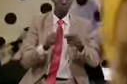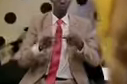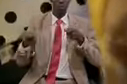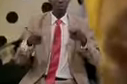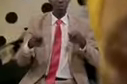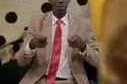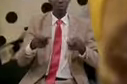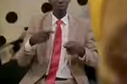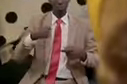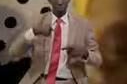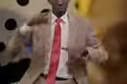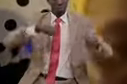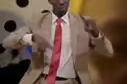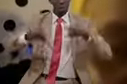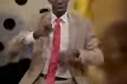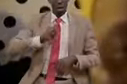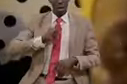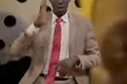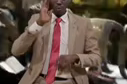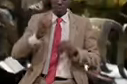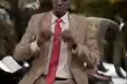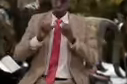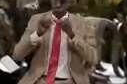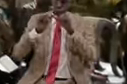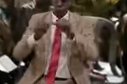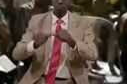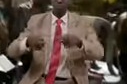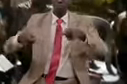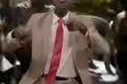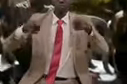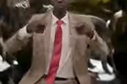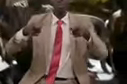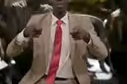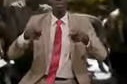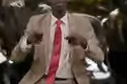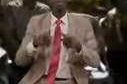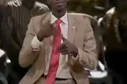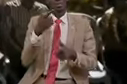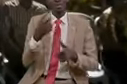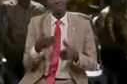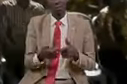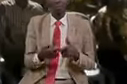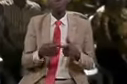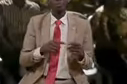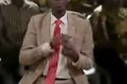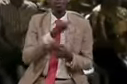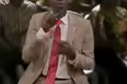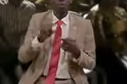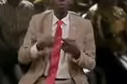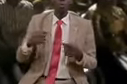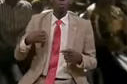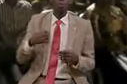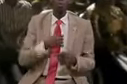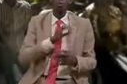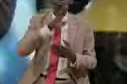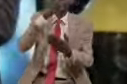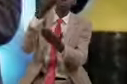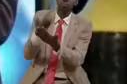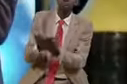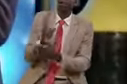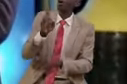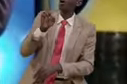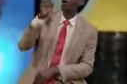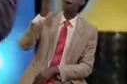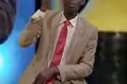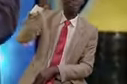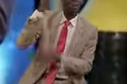reigning. We'll keep on reigning, and then when we get to the other side,